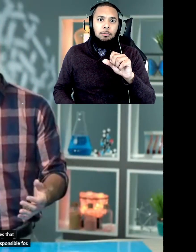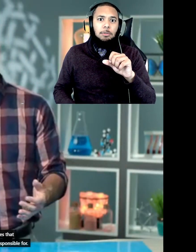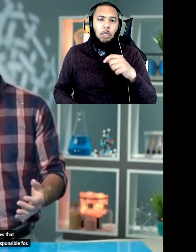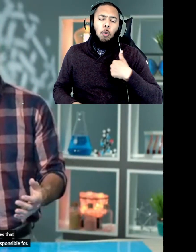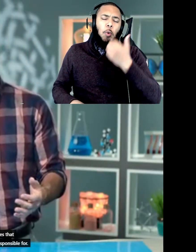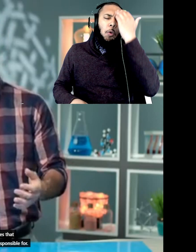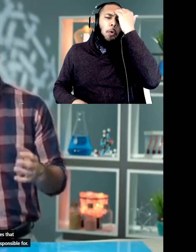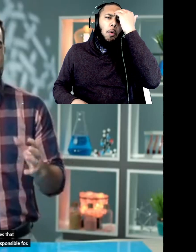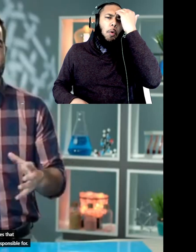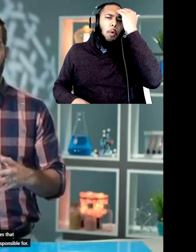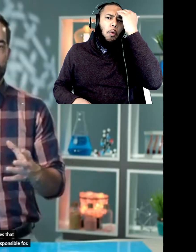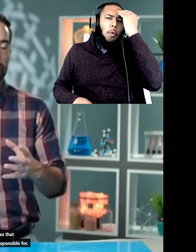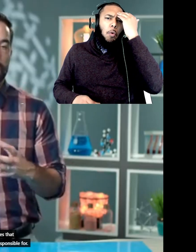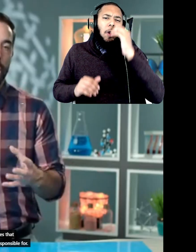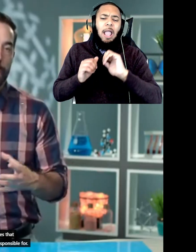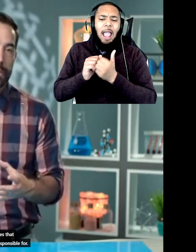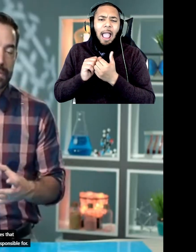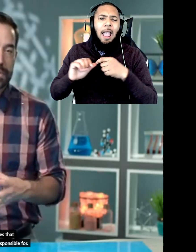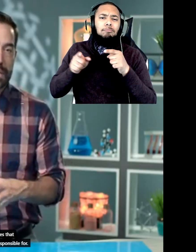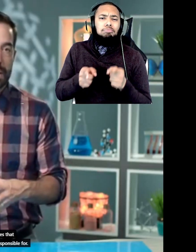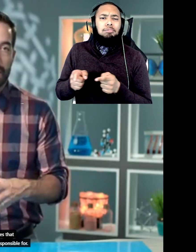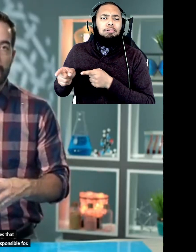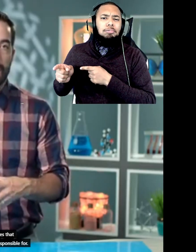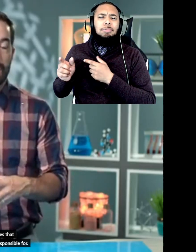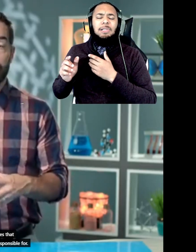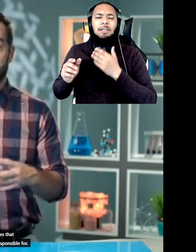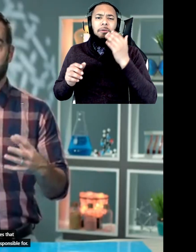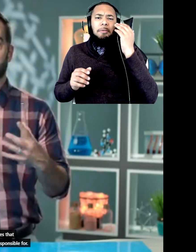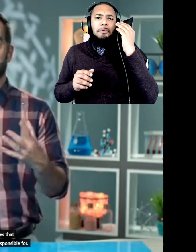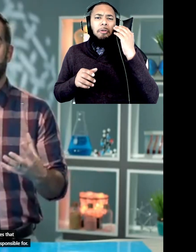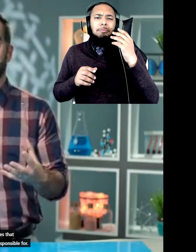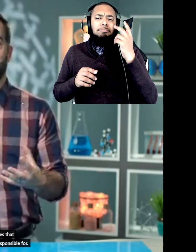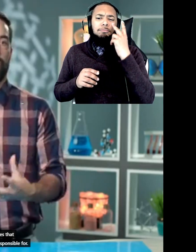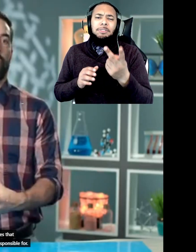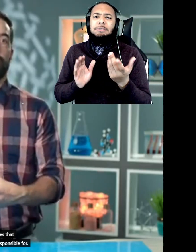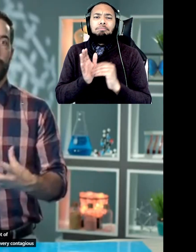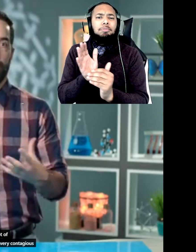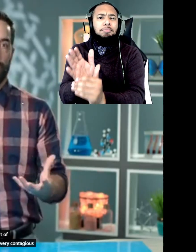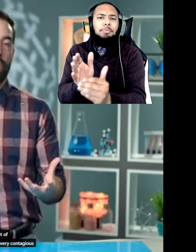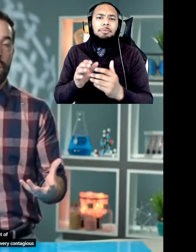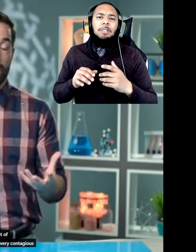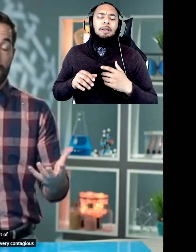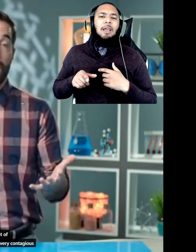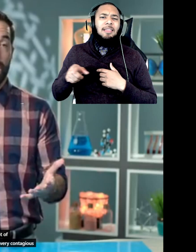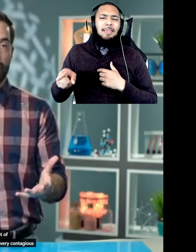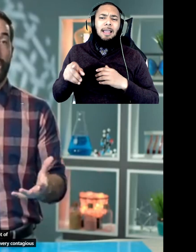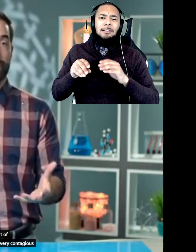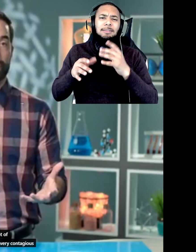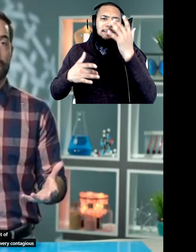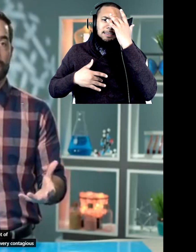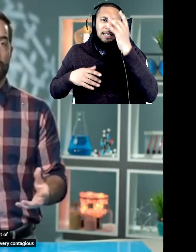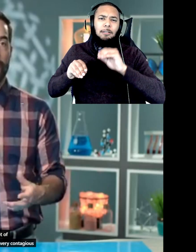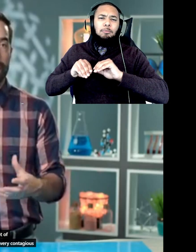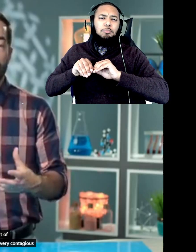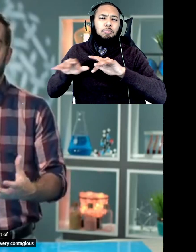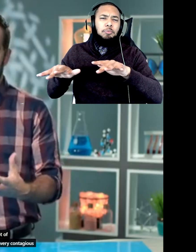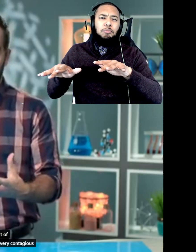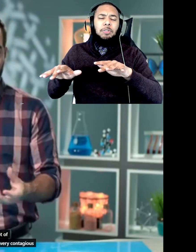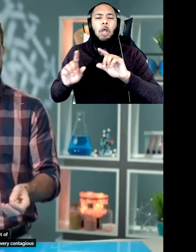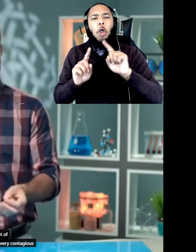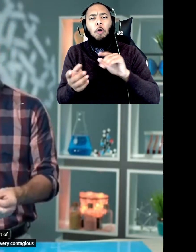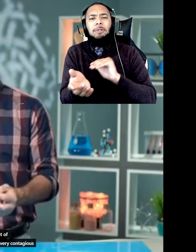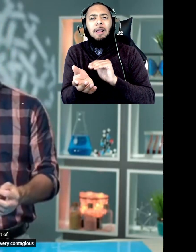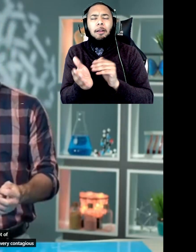with. These are the ones that we commonly see. They're responsible for, a lot of doctor visits, right?